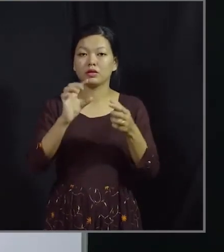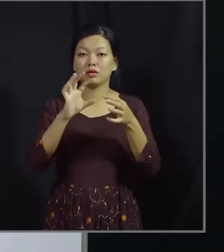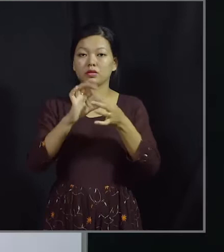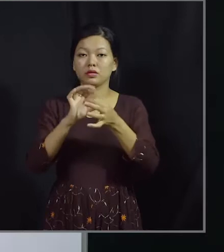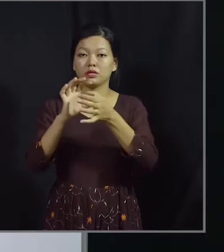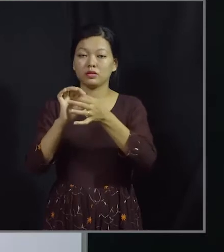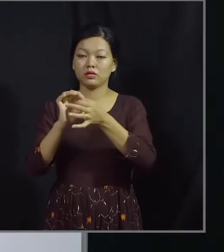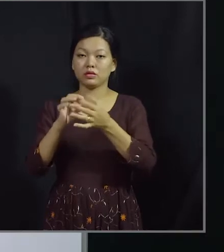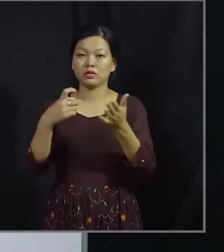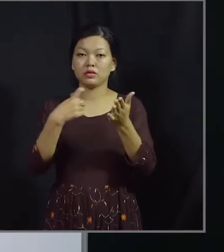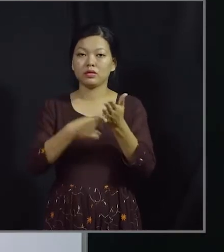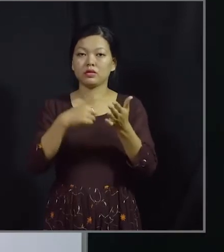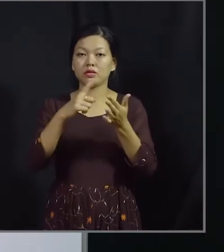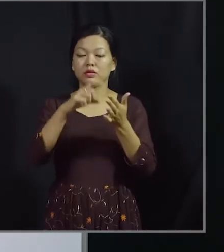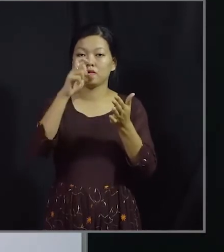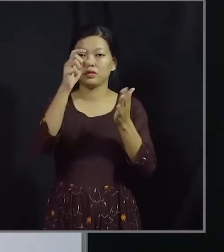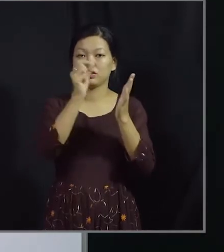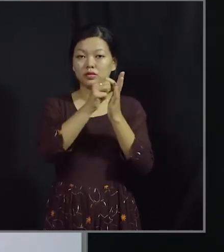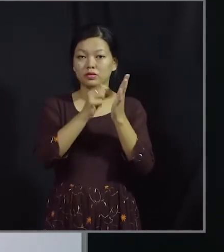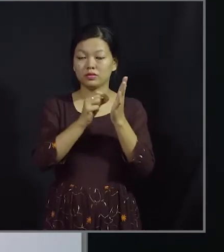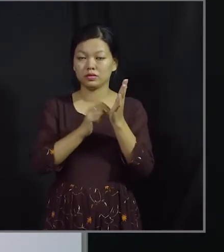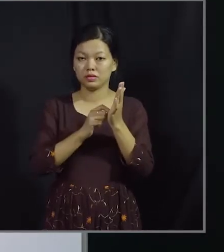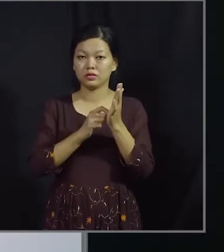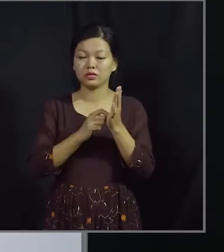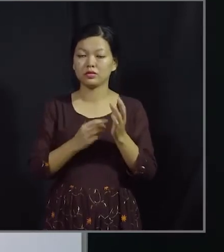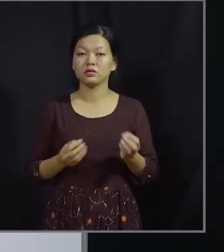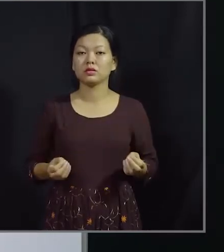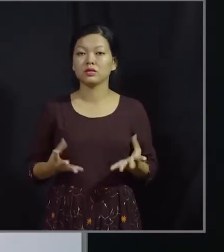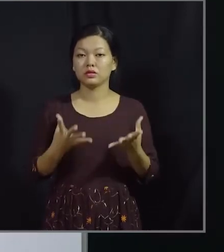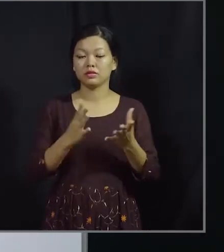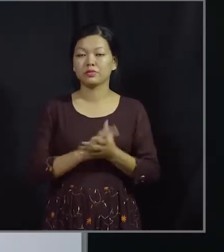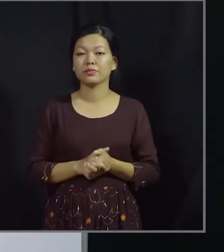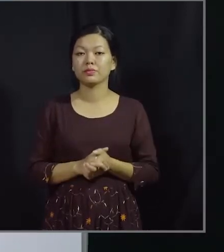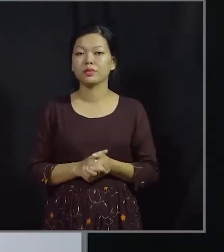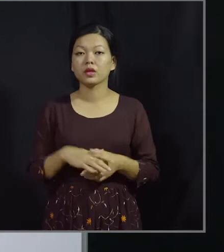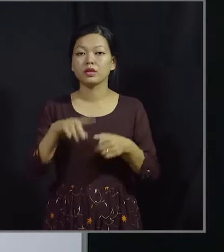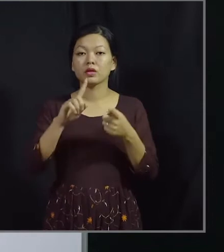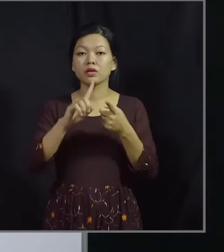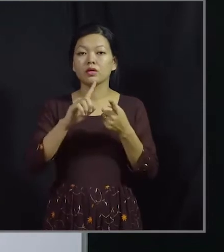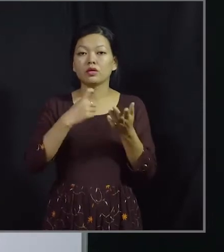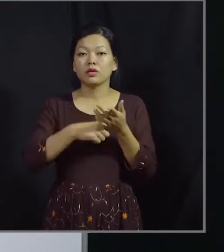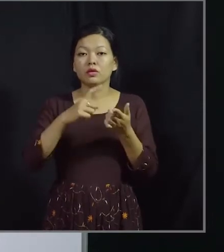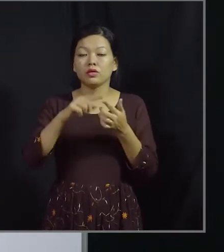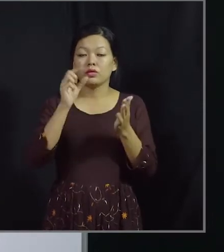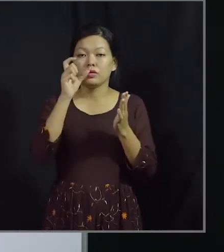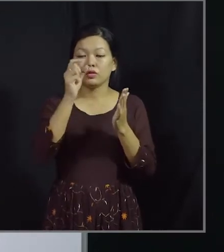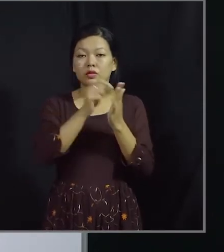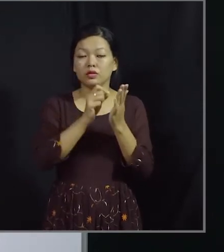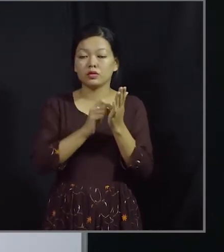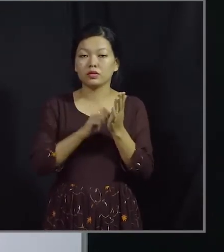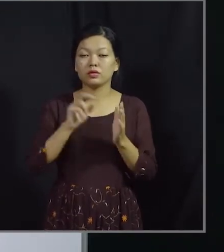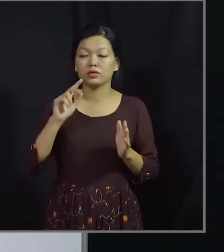place. So, reconstitution means change in the existing agreement where the new